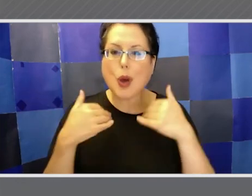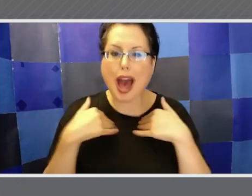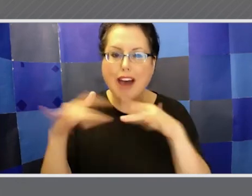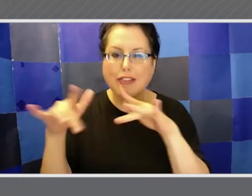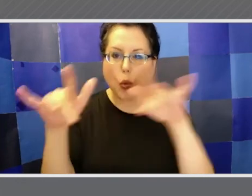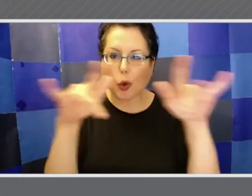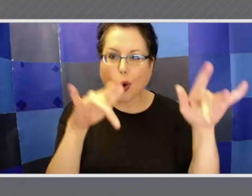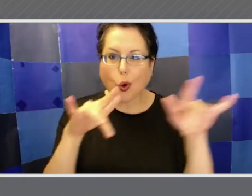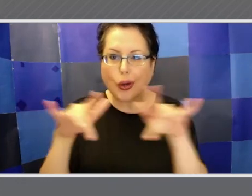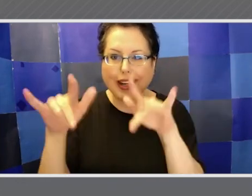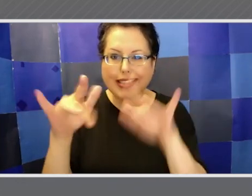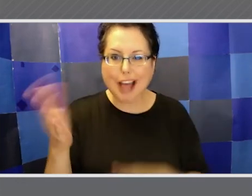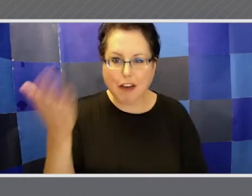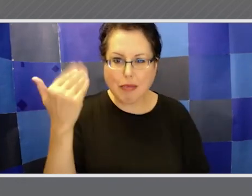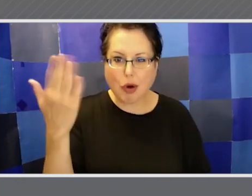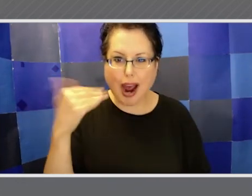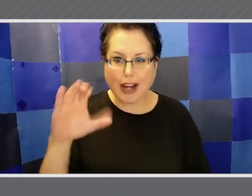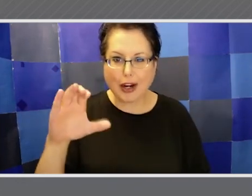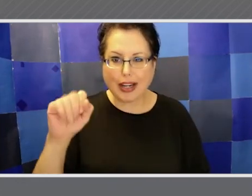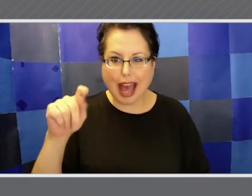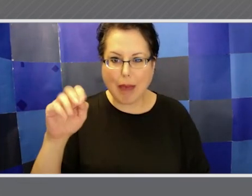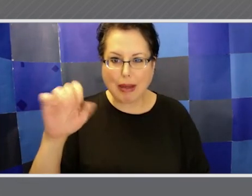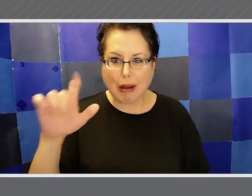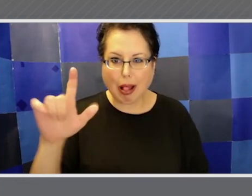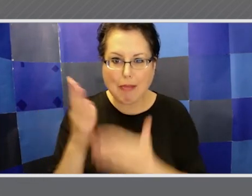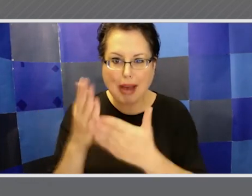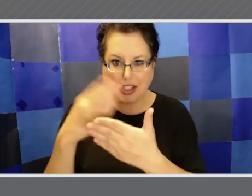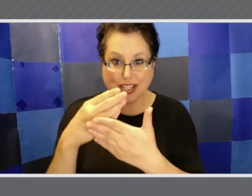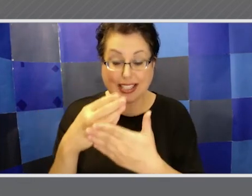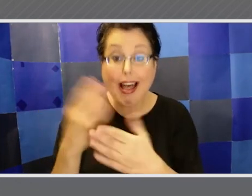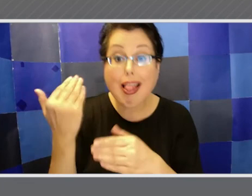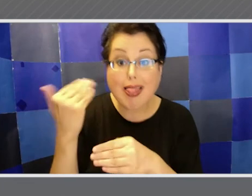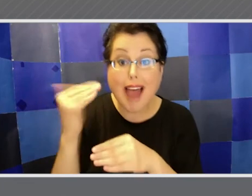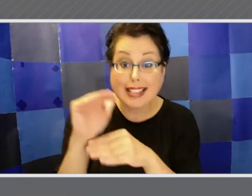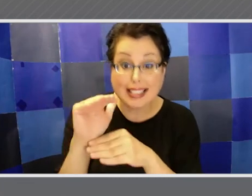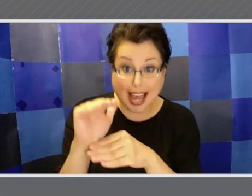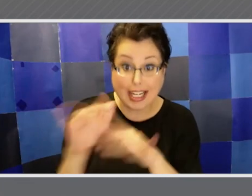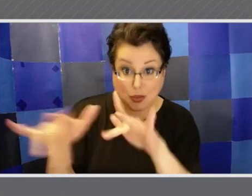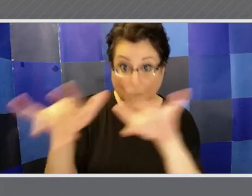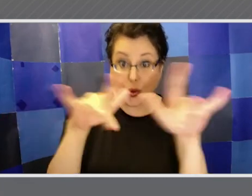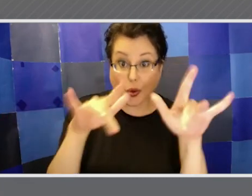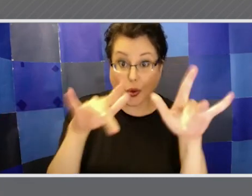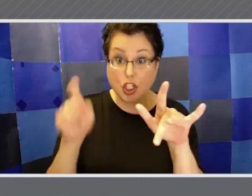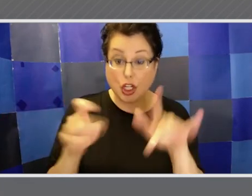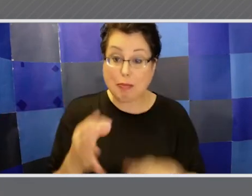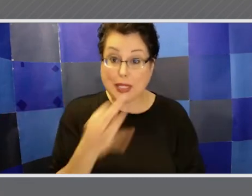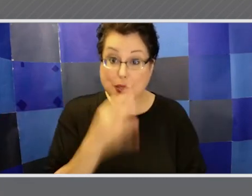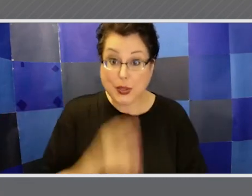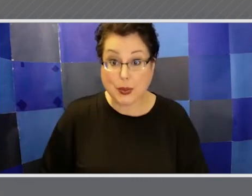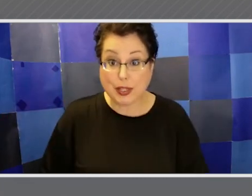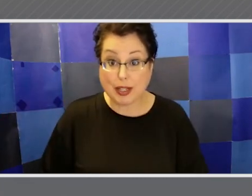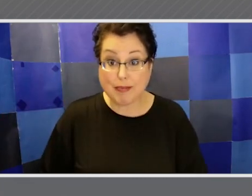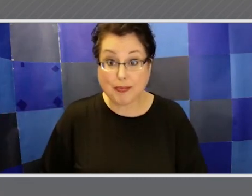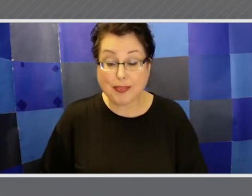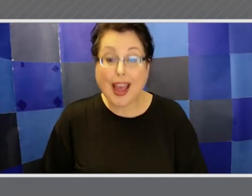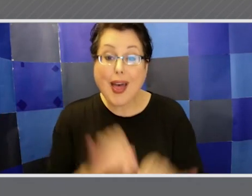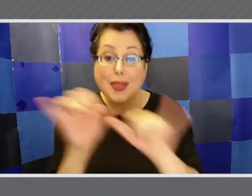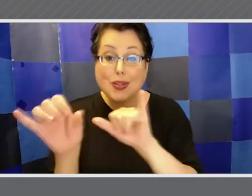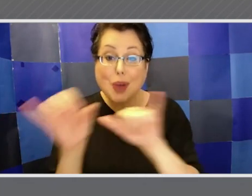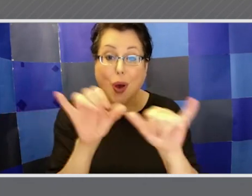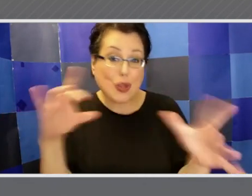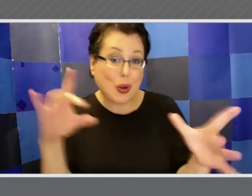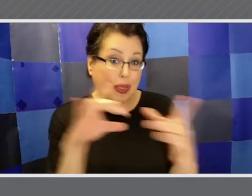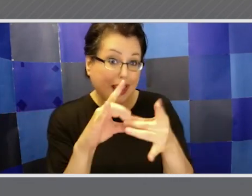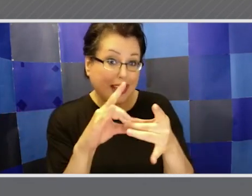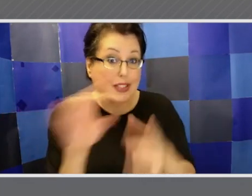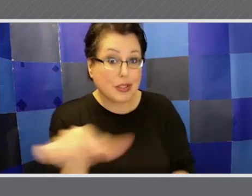the prior capital budgets. The one from last night should go up pretty soon. And then there's some more links to everything that